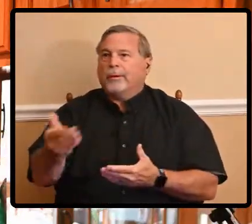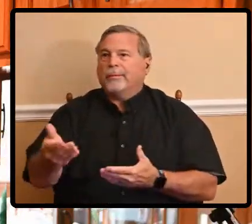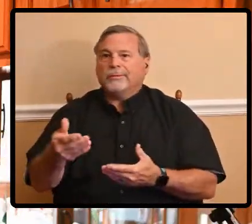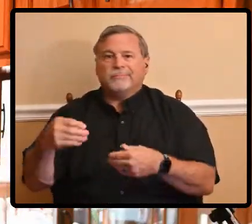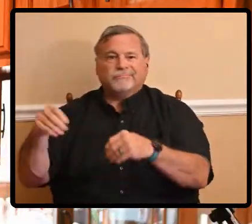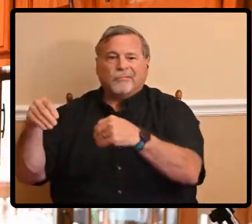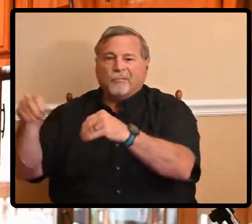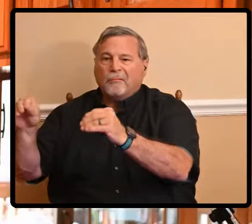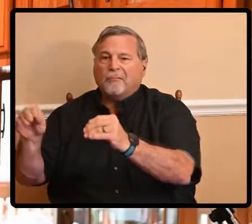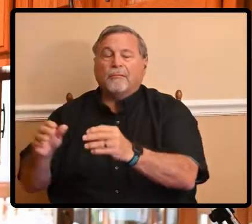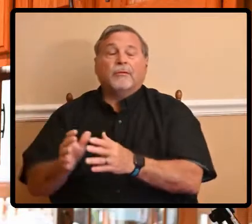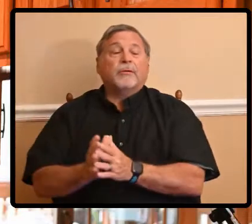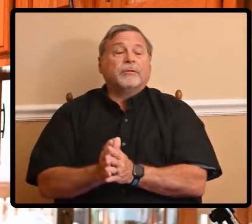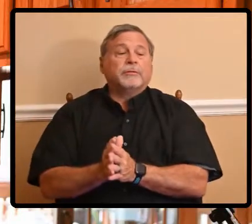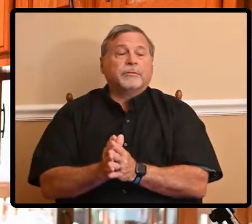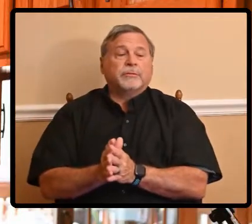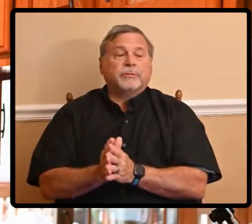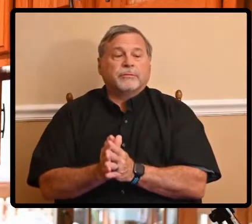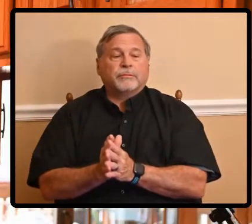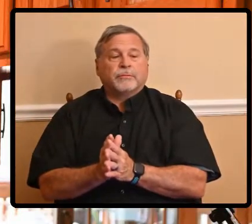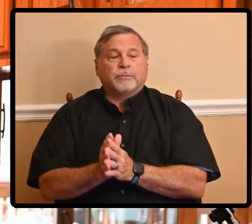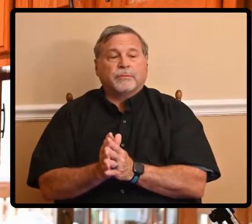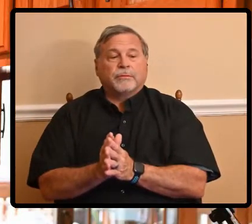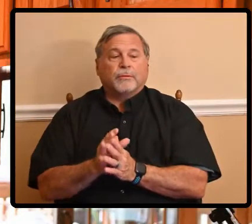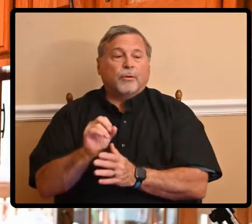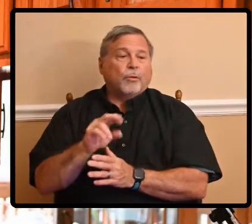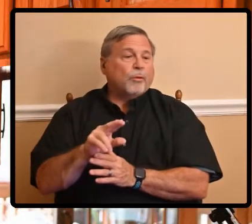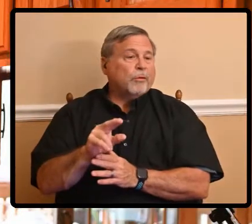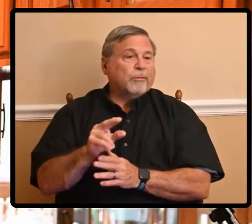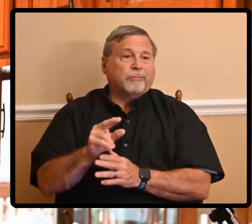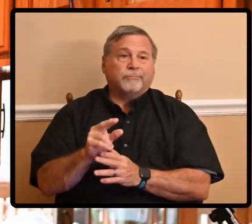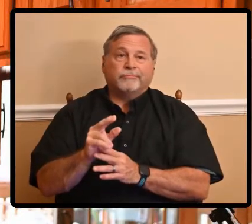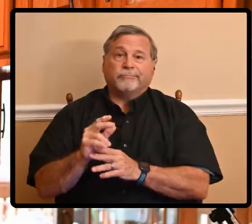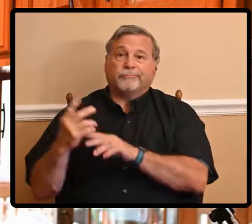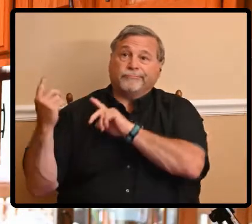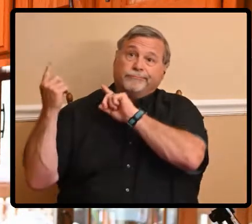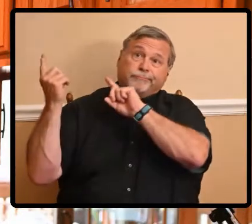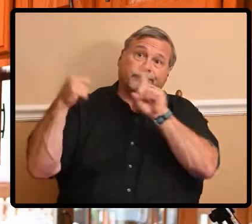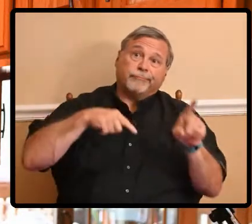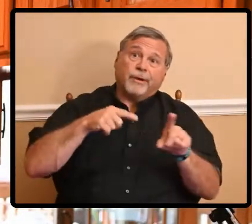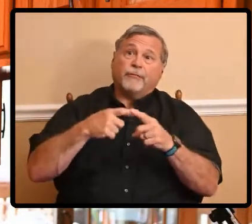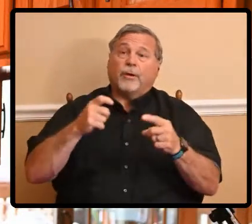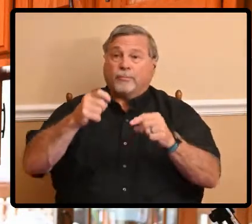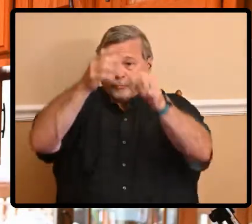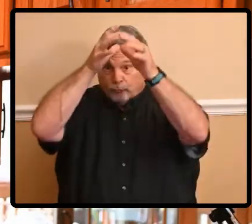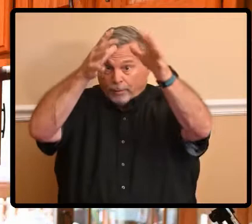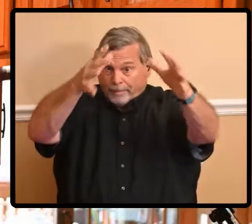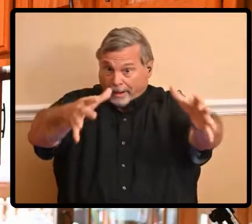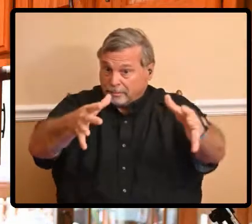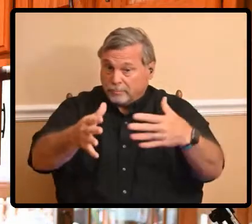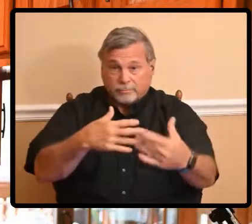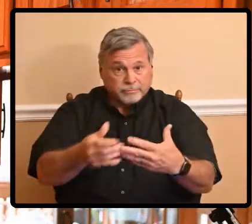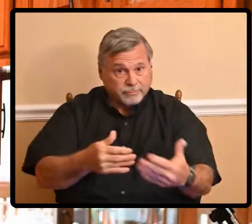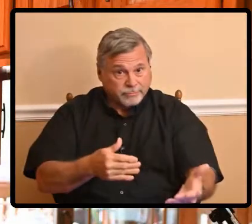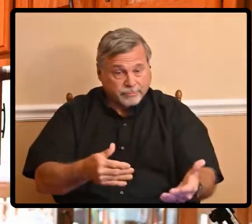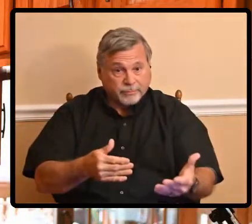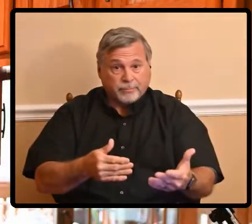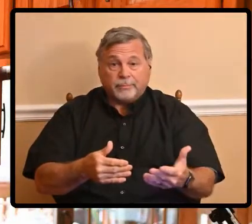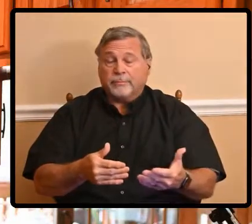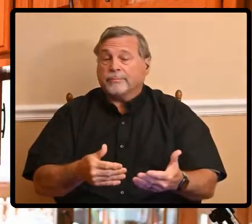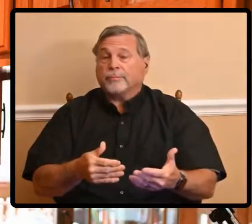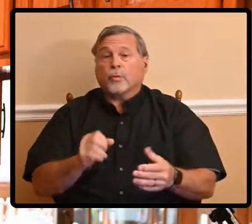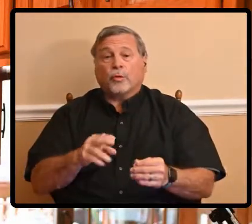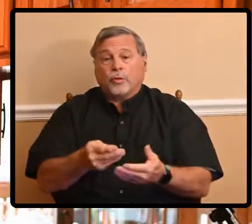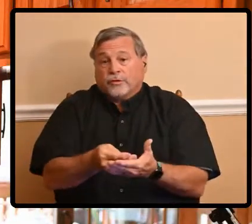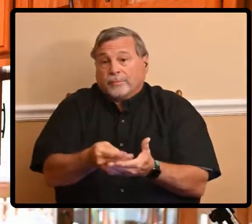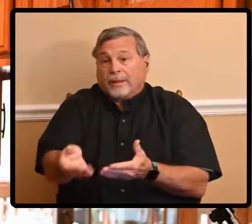you got one at local convenience store, or whether you got one from your grandparents, or got something at a yard sale,